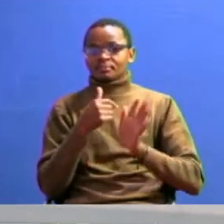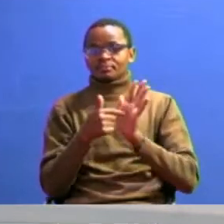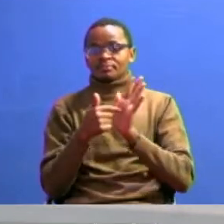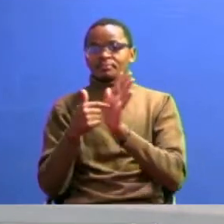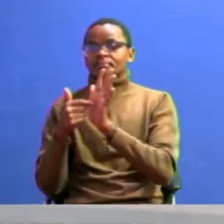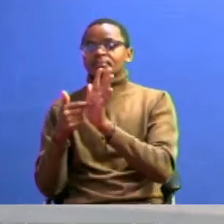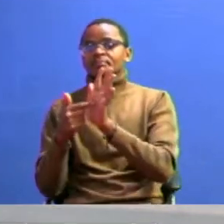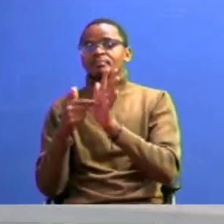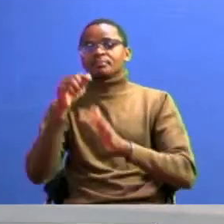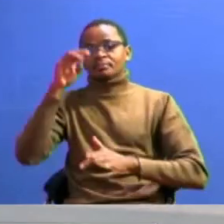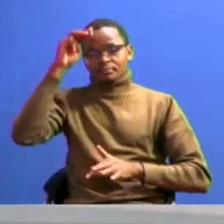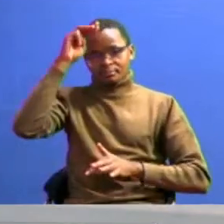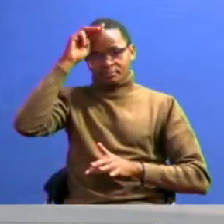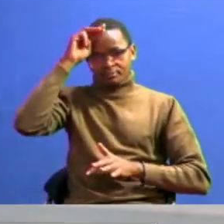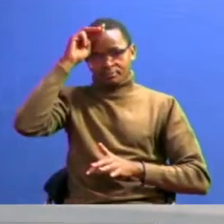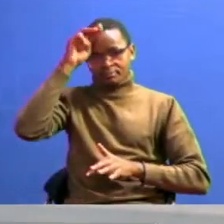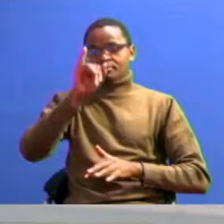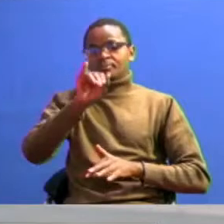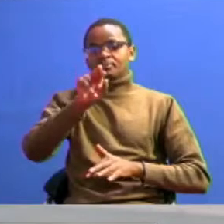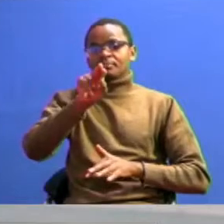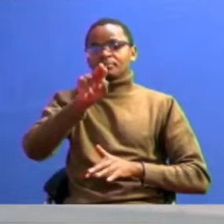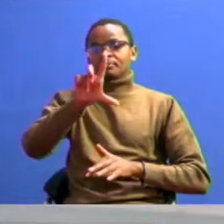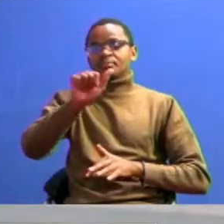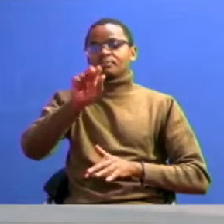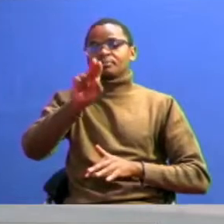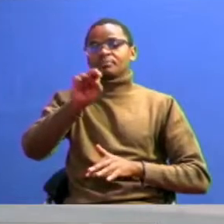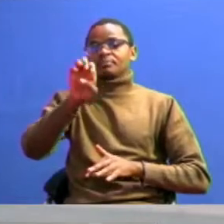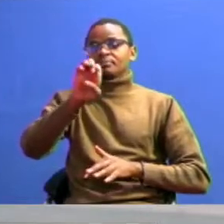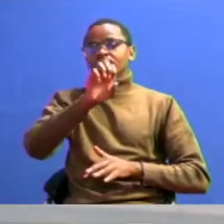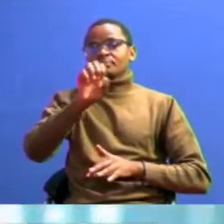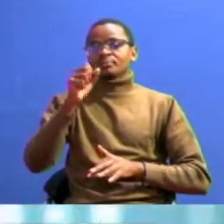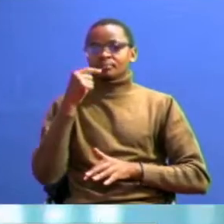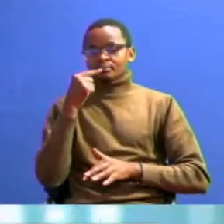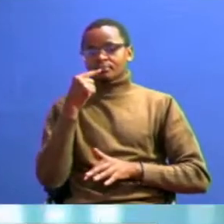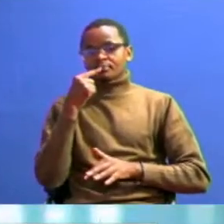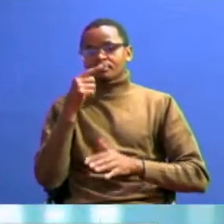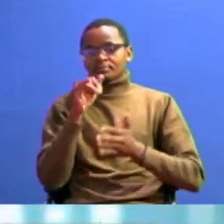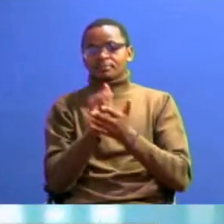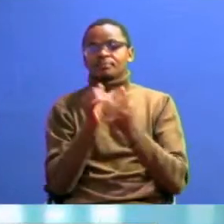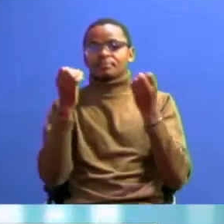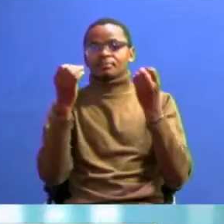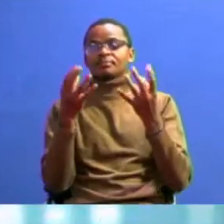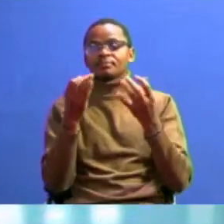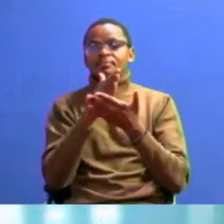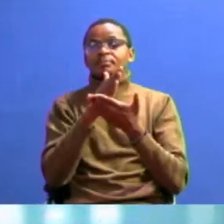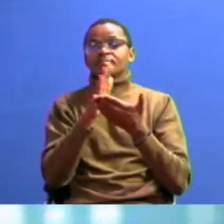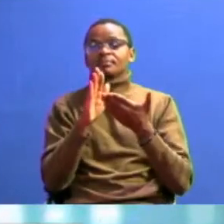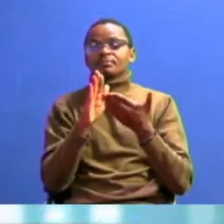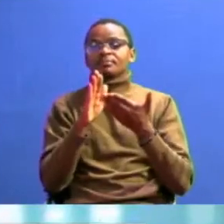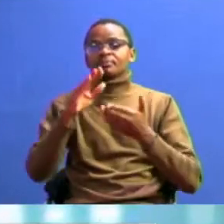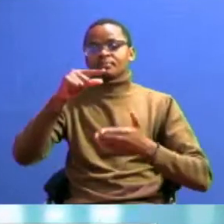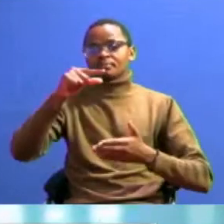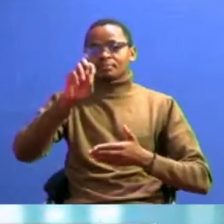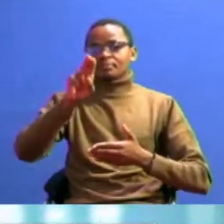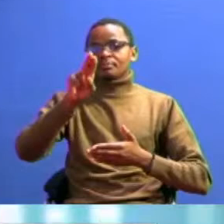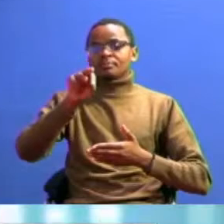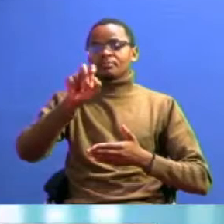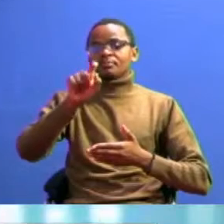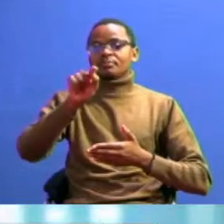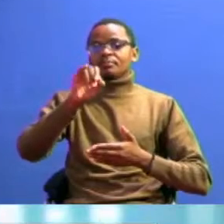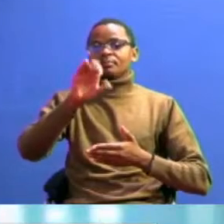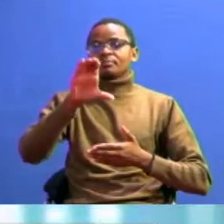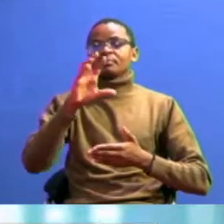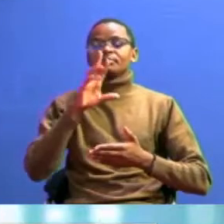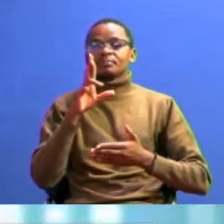someone to mental illness? So we say that there are many. Some of them are genetic, biological,